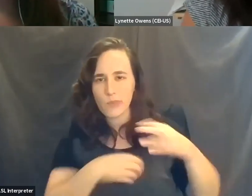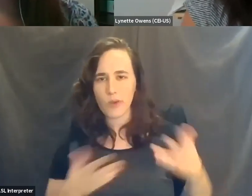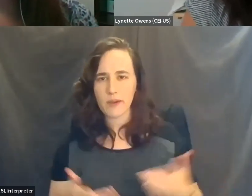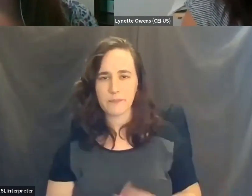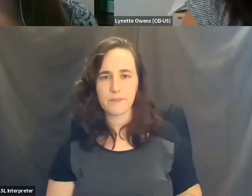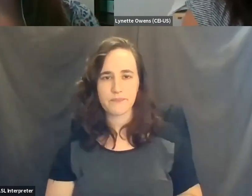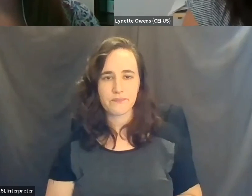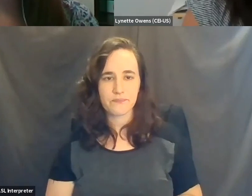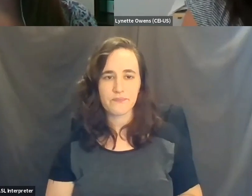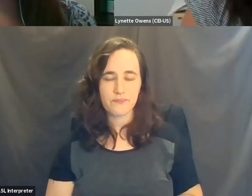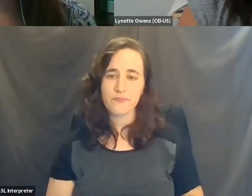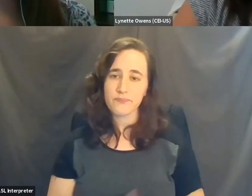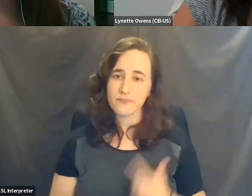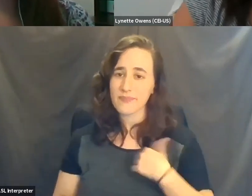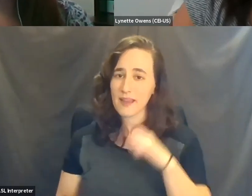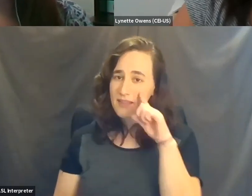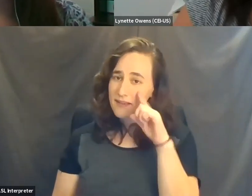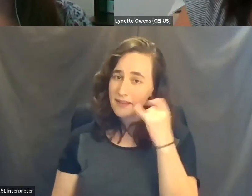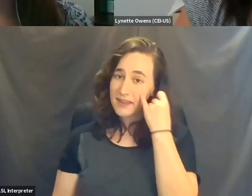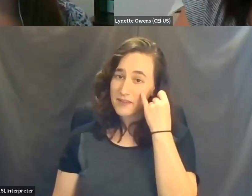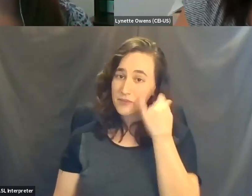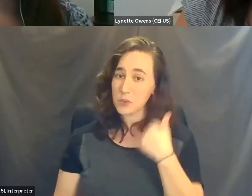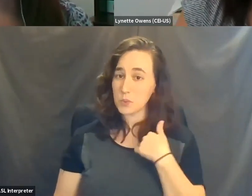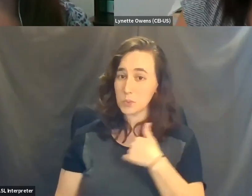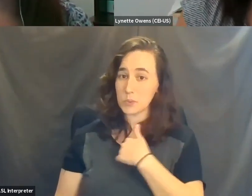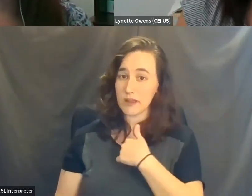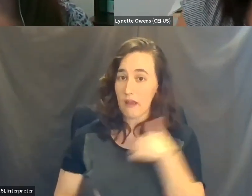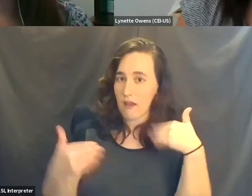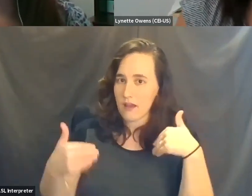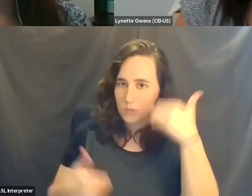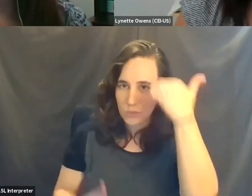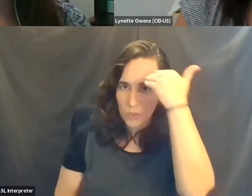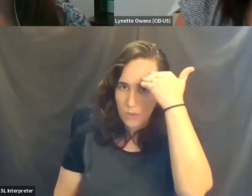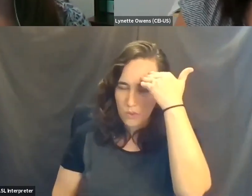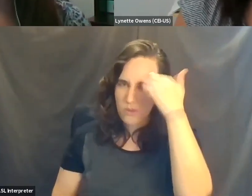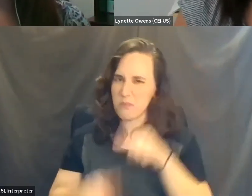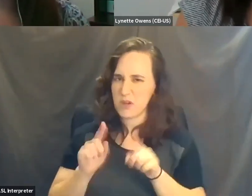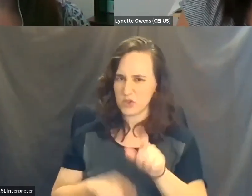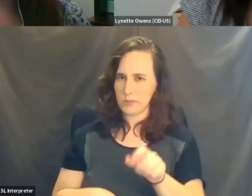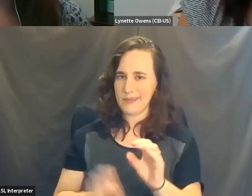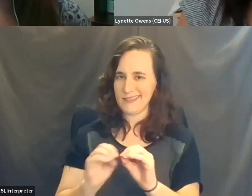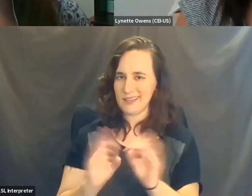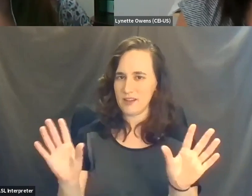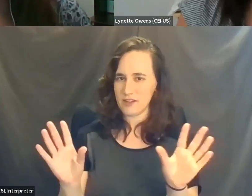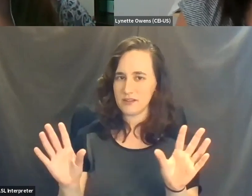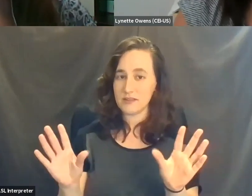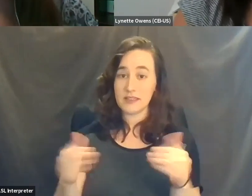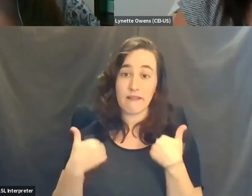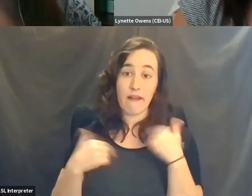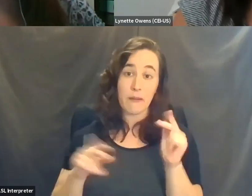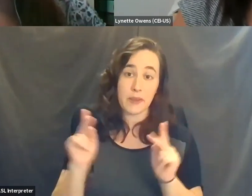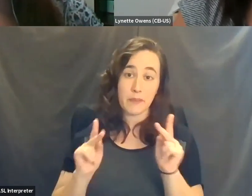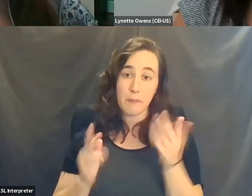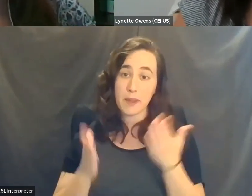Well, I think if we didn't know already, I think it's very clear that young people, though they may be good at using